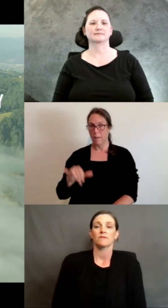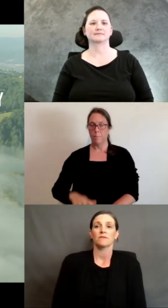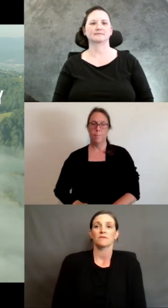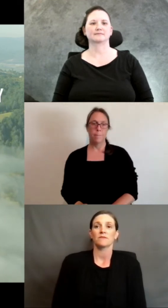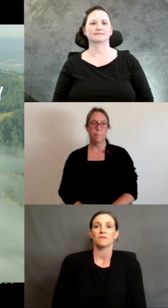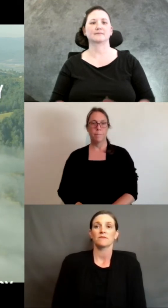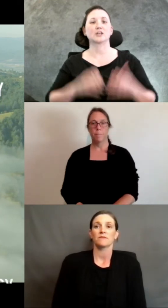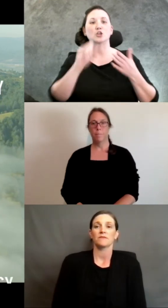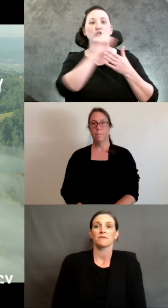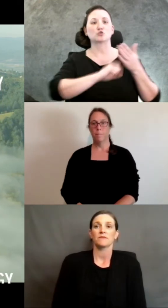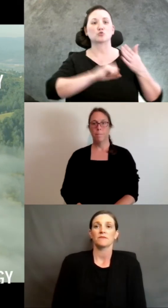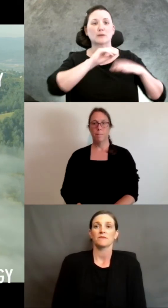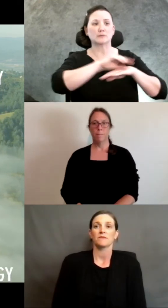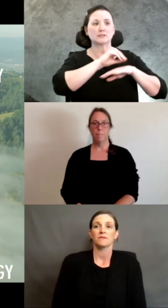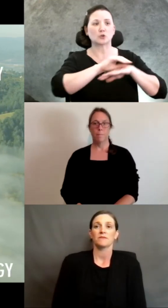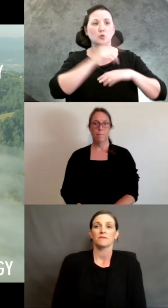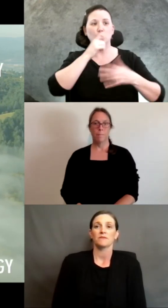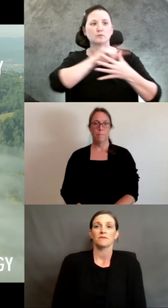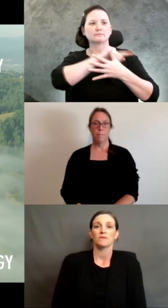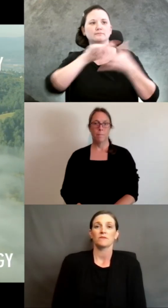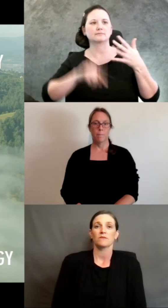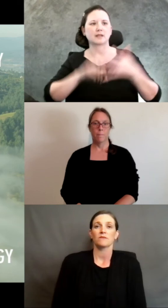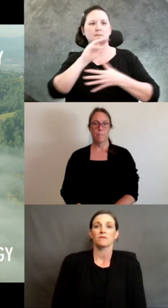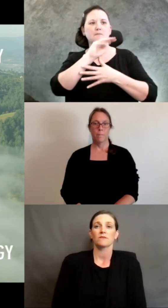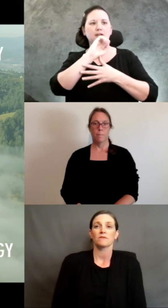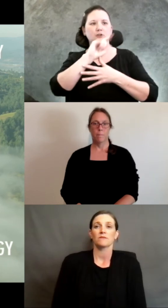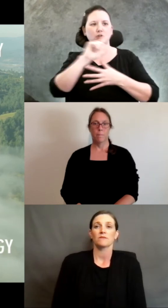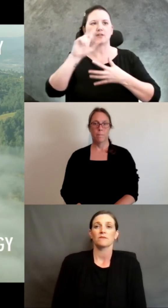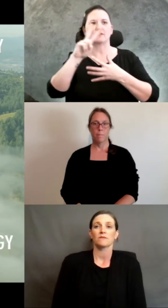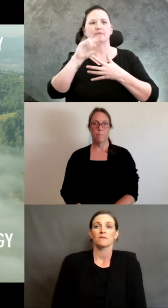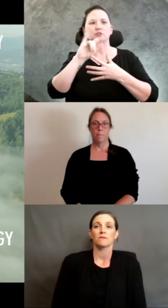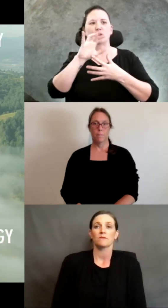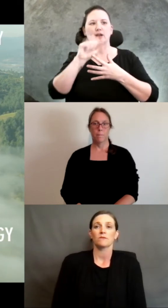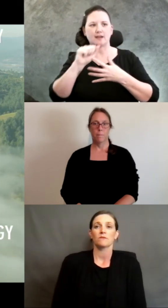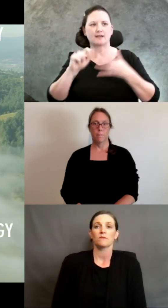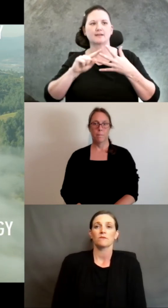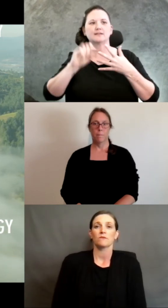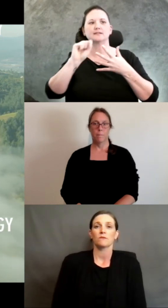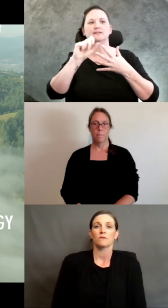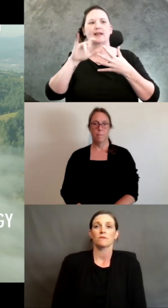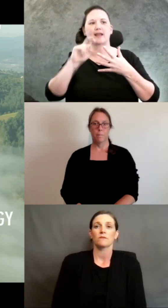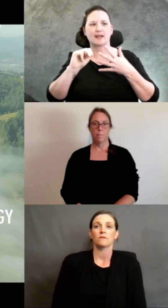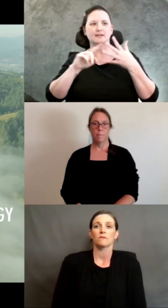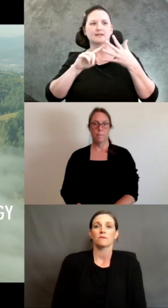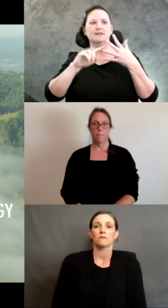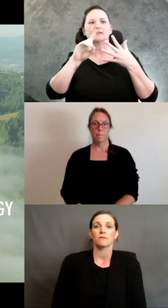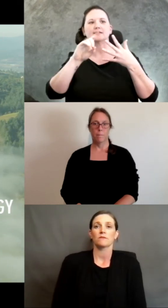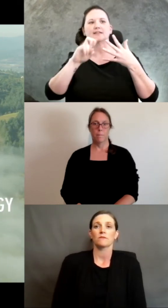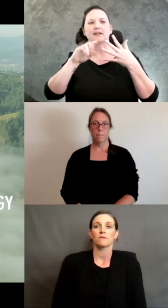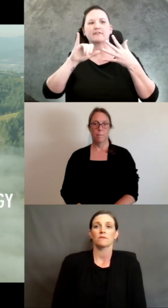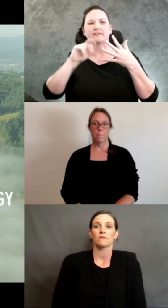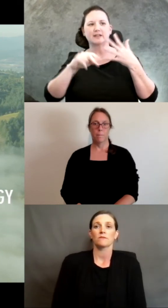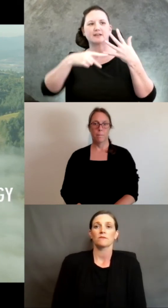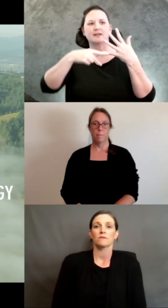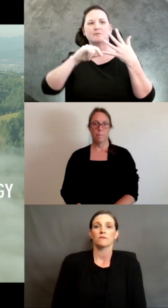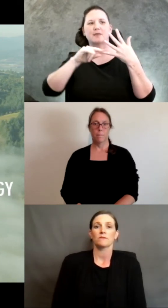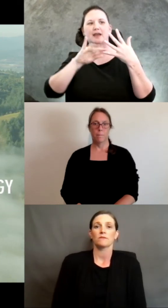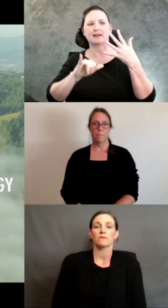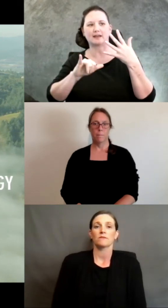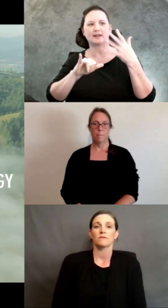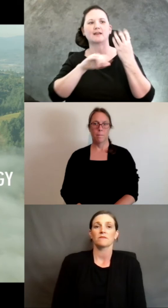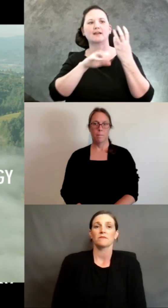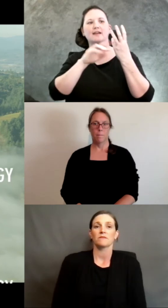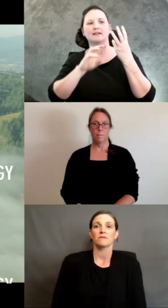script consultants, Michael Hernandez, Victoria Sanders, Stan Garcia Alano, Devin Gutierrez, Patty